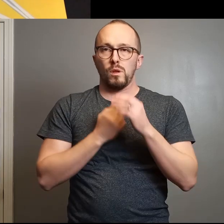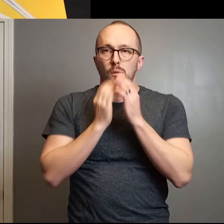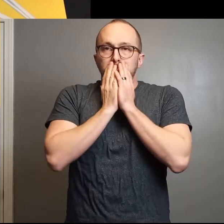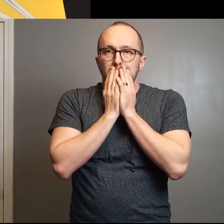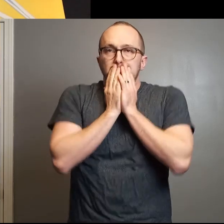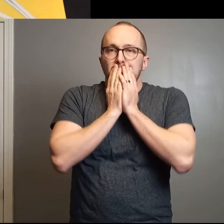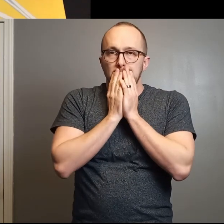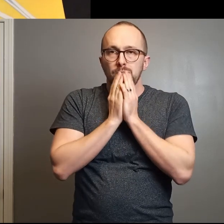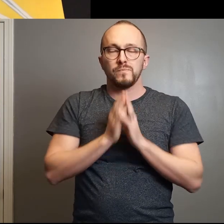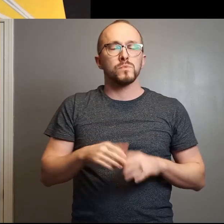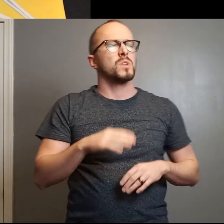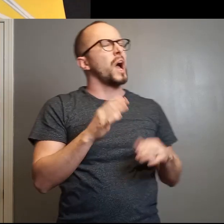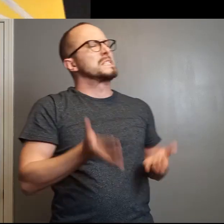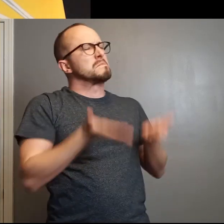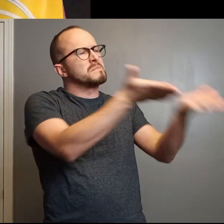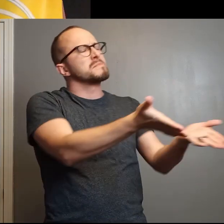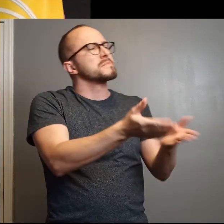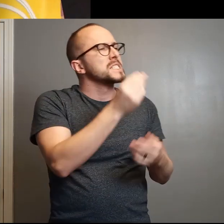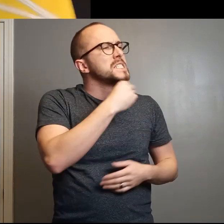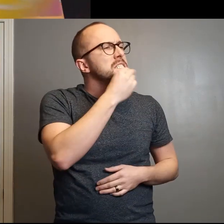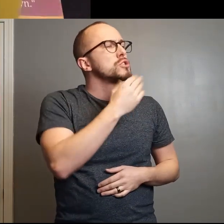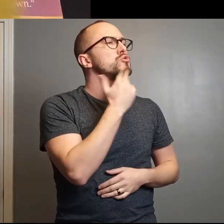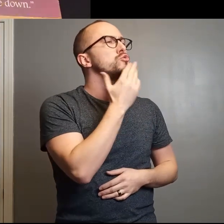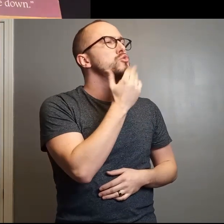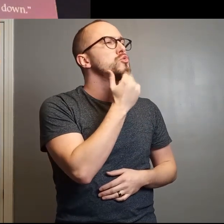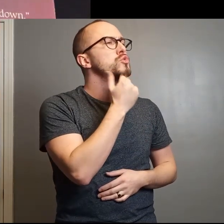some sugar. Hic, hic, hic.